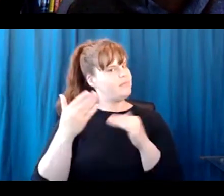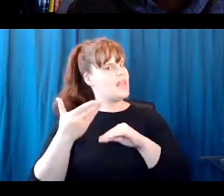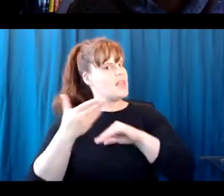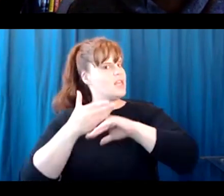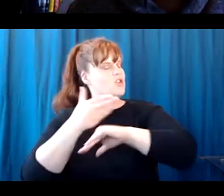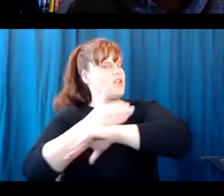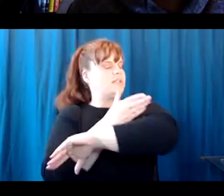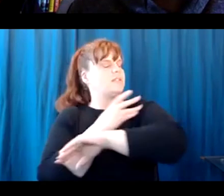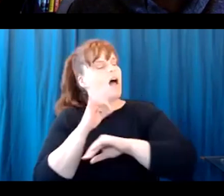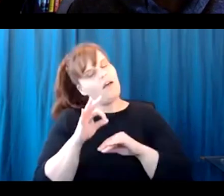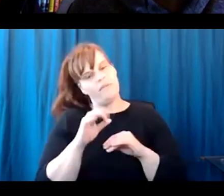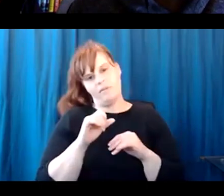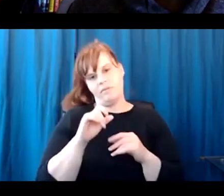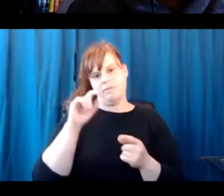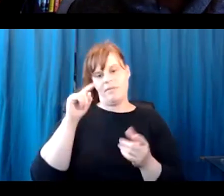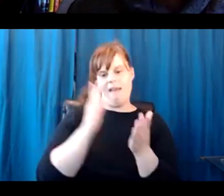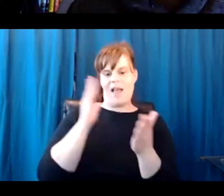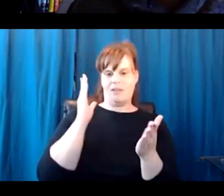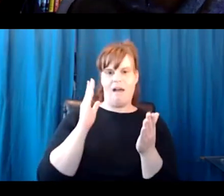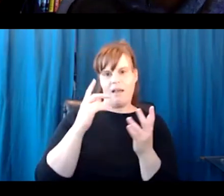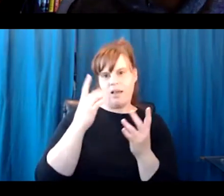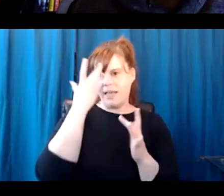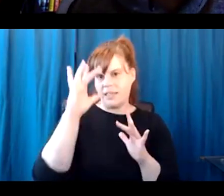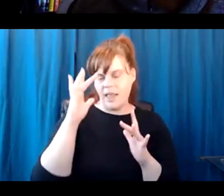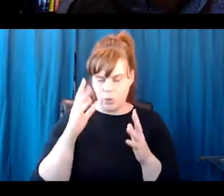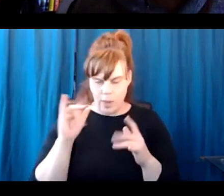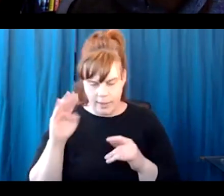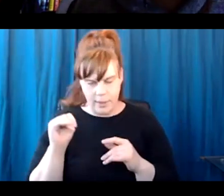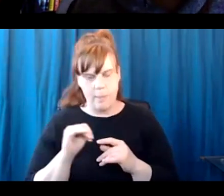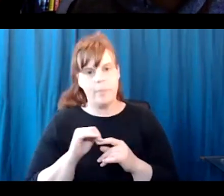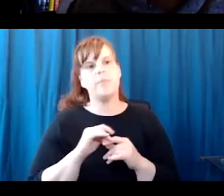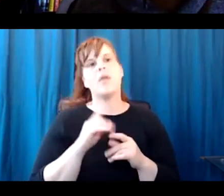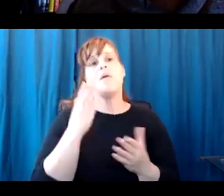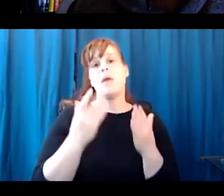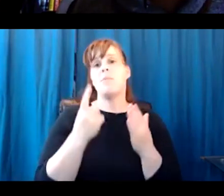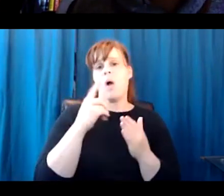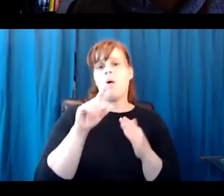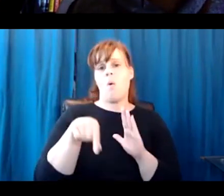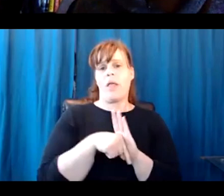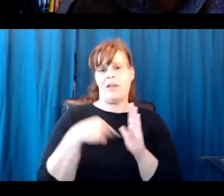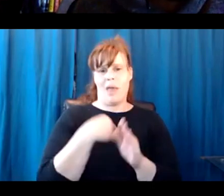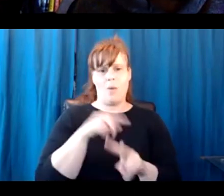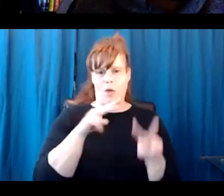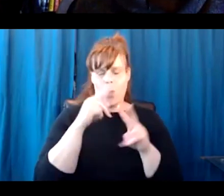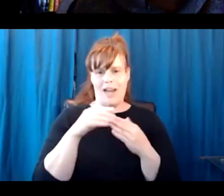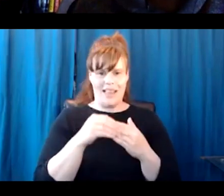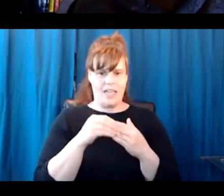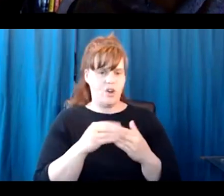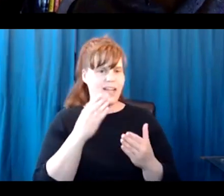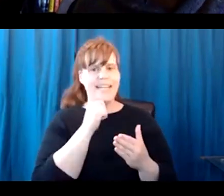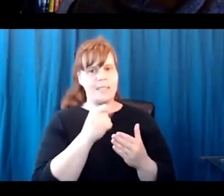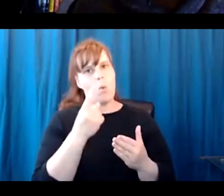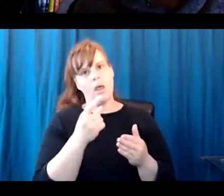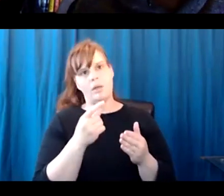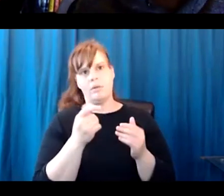of expertise. Maybe the signal quality one looks for in a leader isn't a facility with foreign languages or